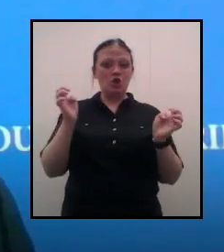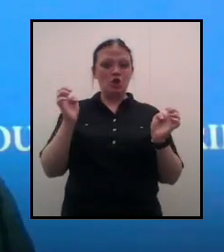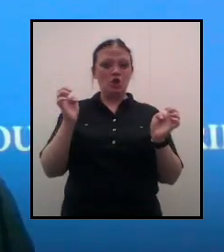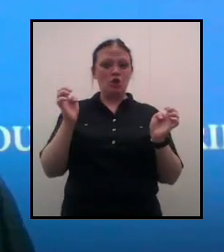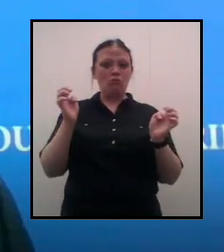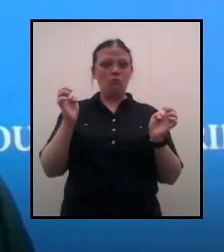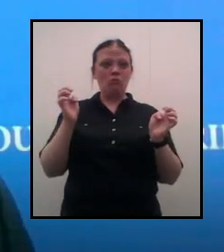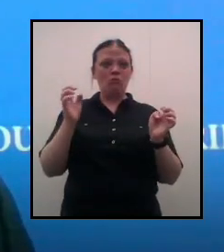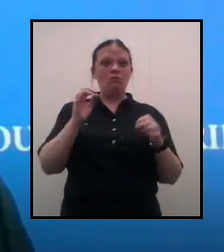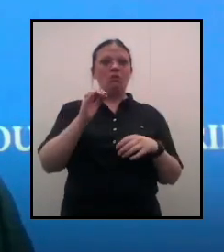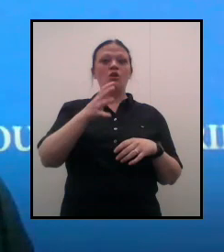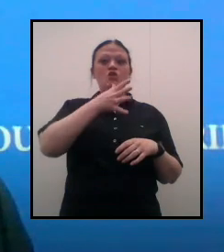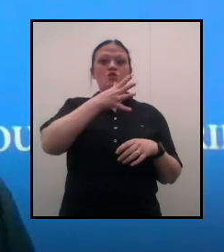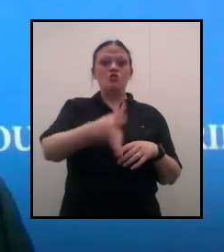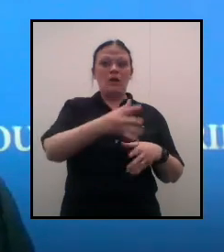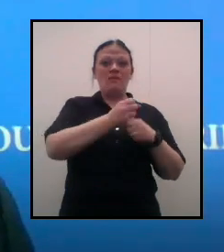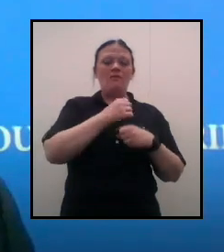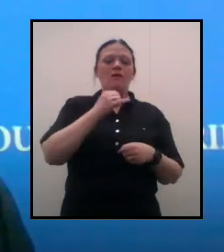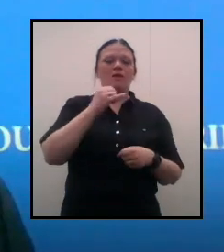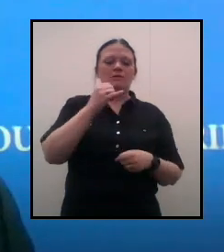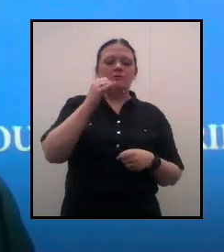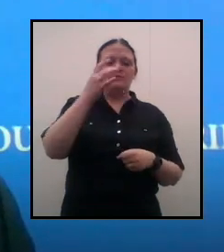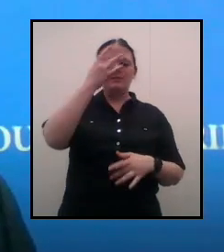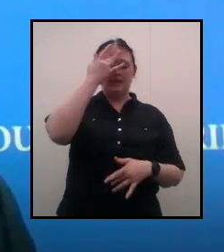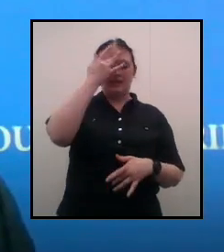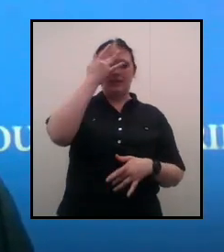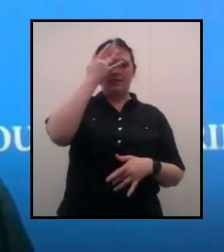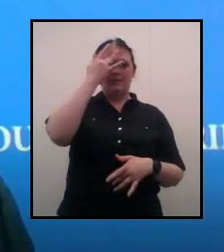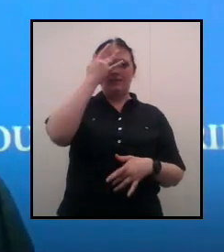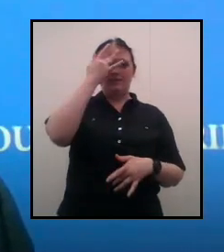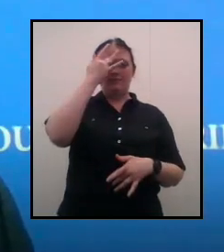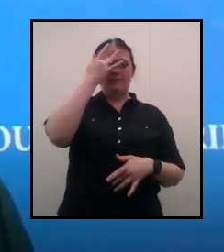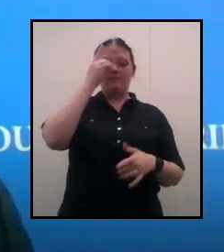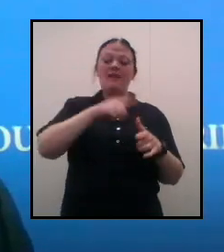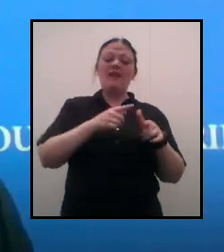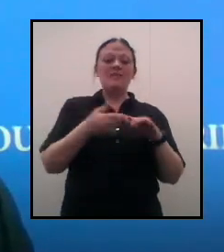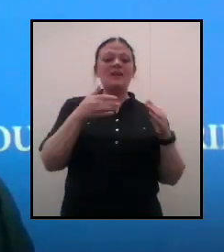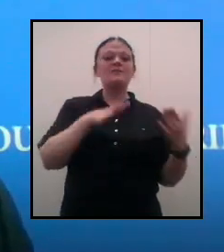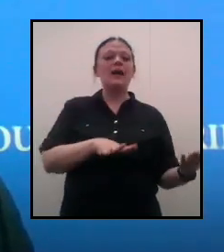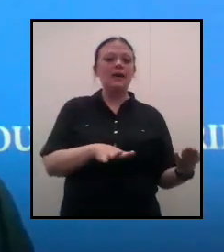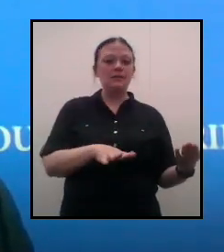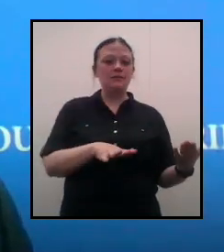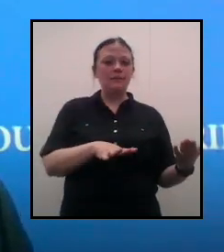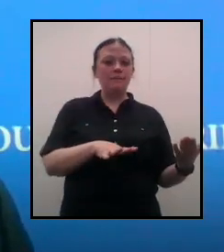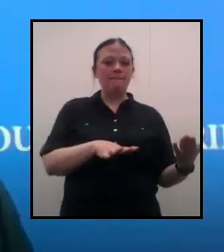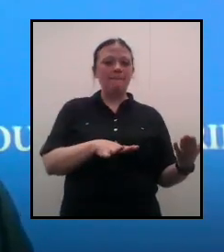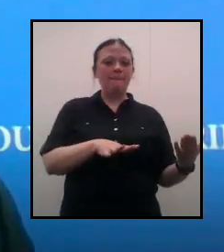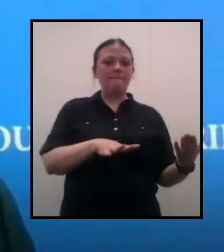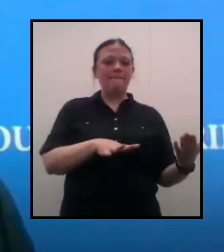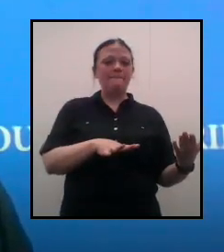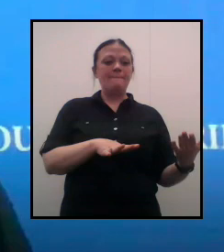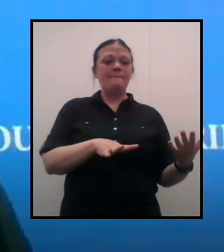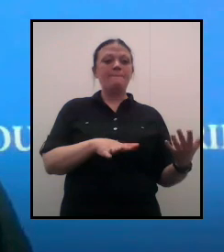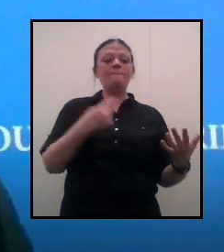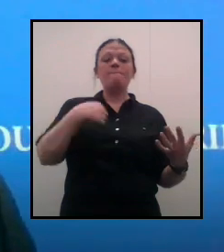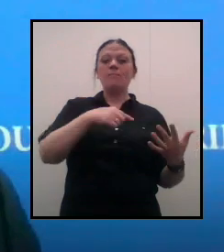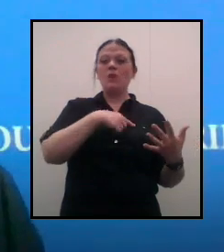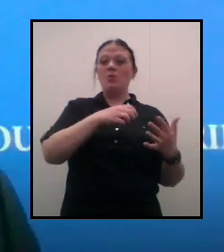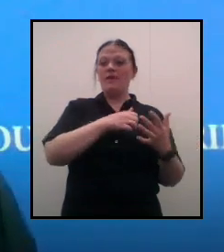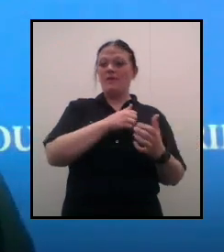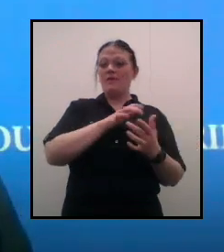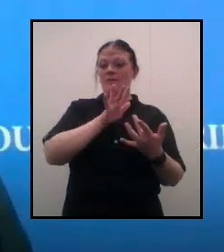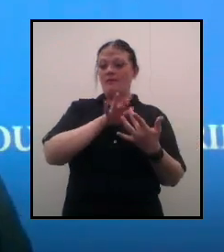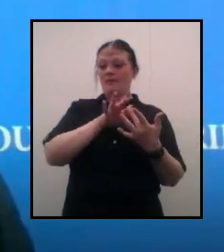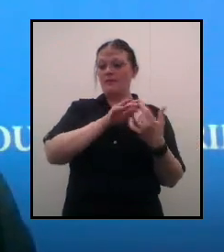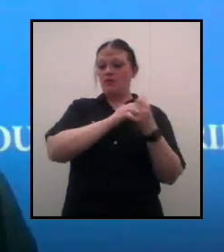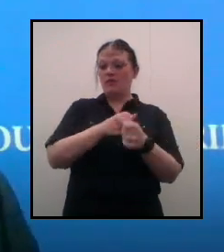infected their grandmother, who died. And then we found out, because we then did contact tracing, and this individual